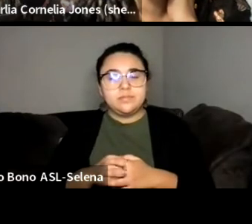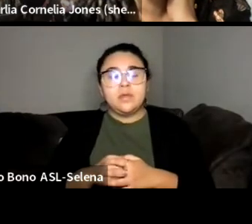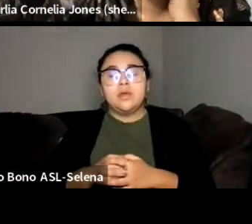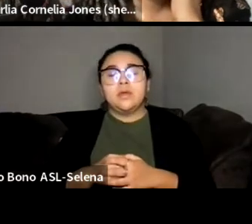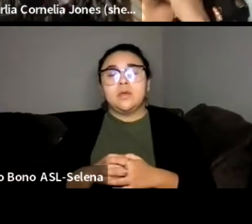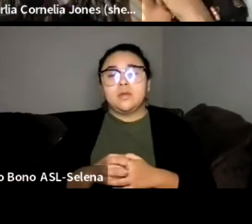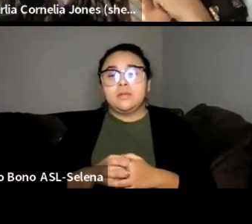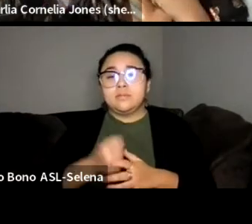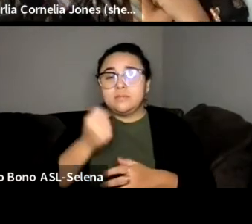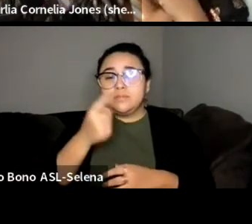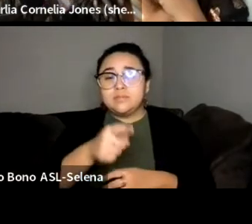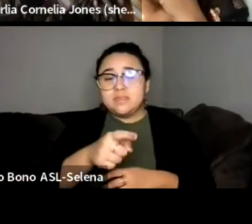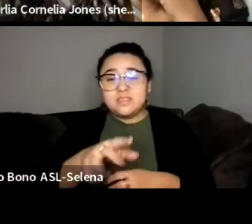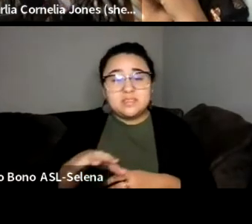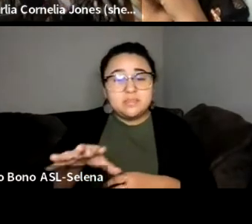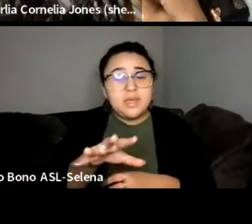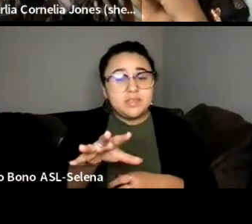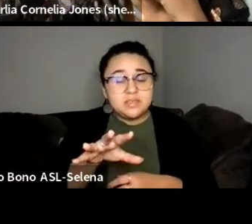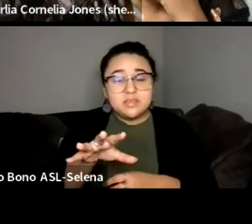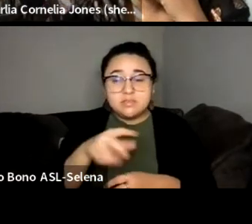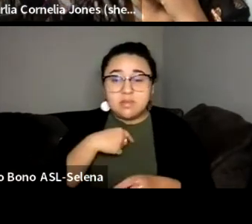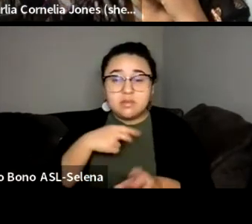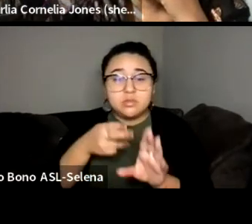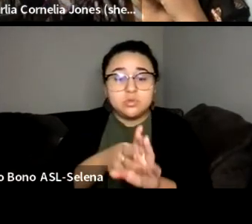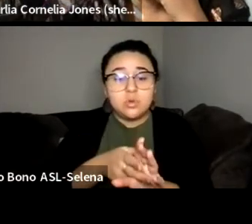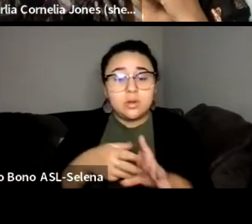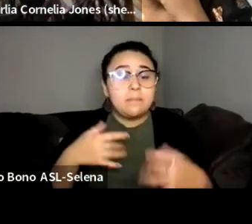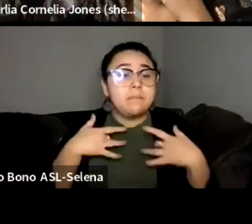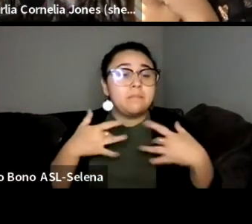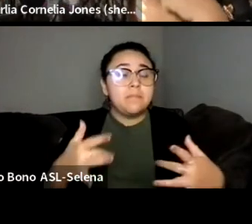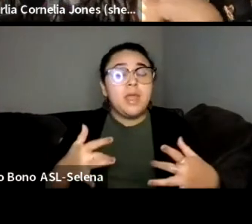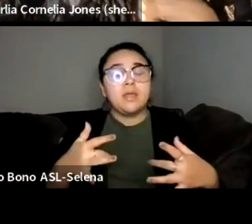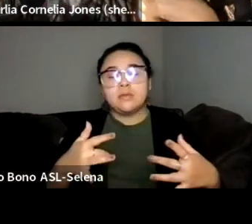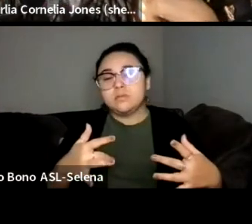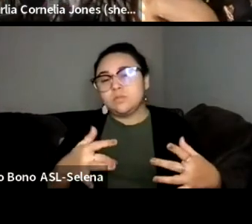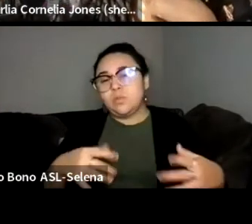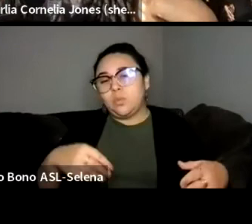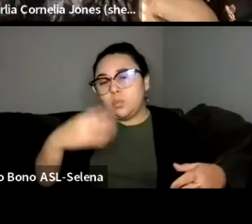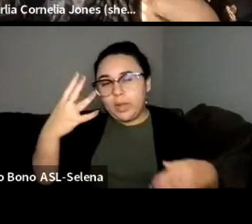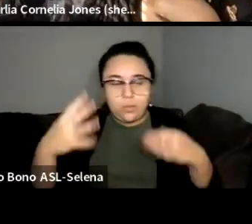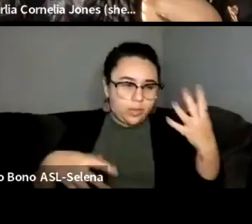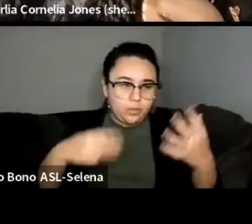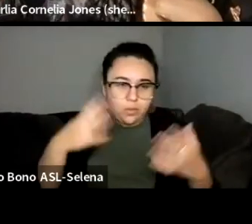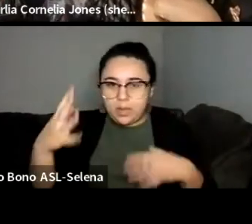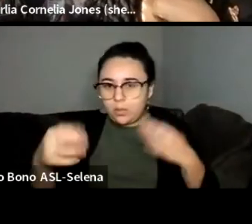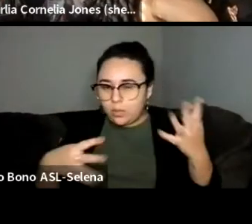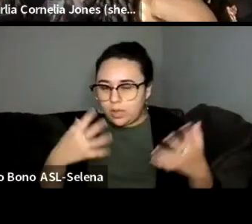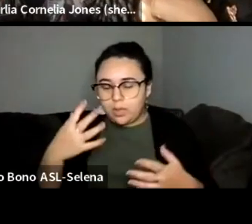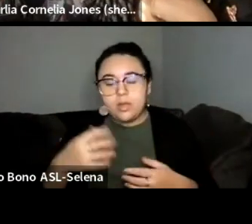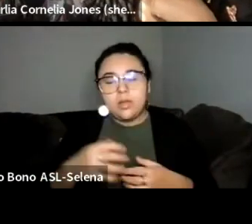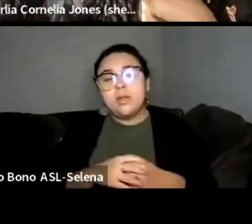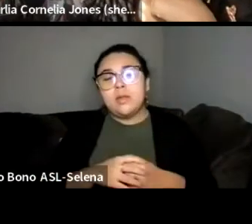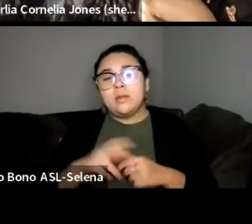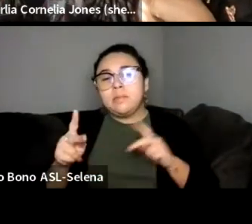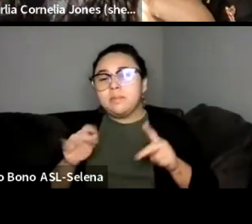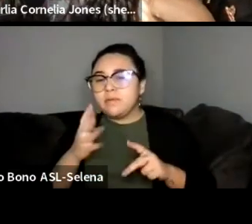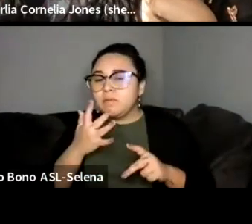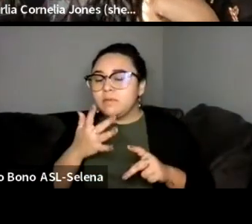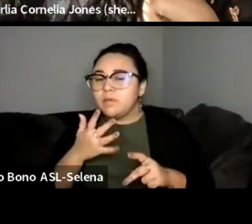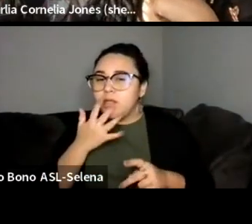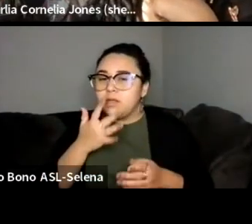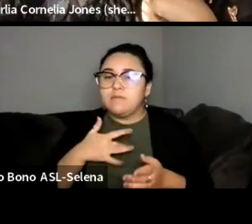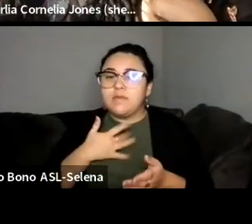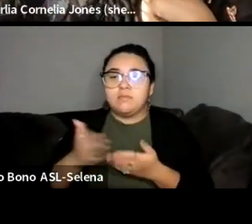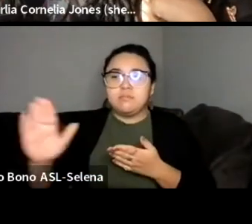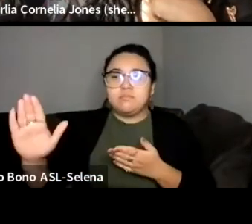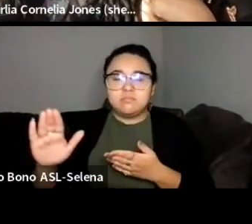or you know, making people of color feel othered, or making us, you know, you can't show up as your whole self,